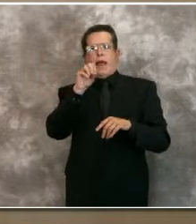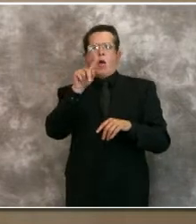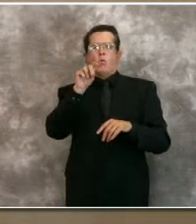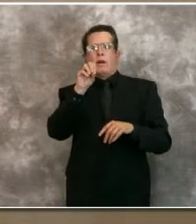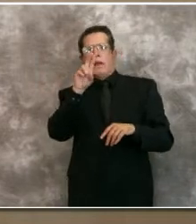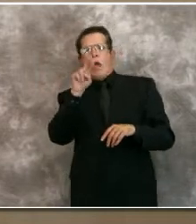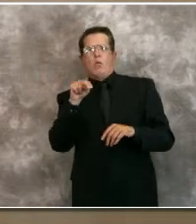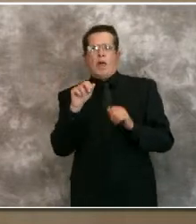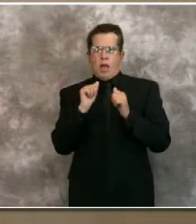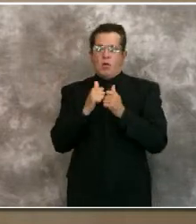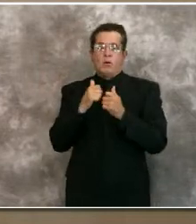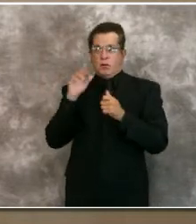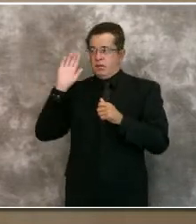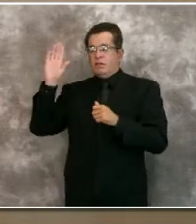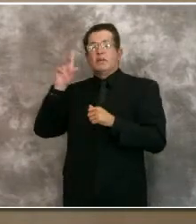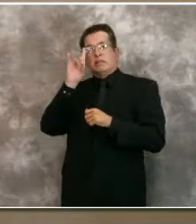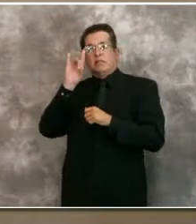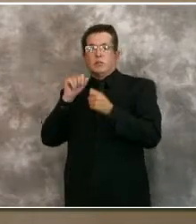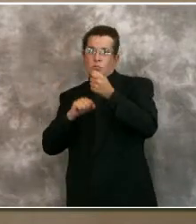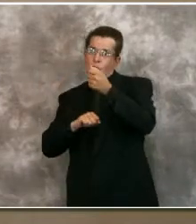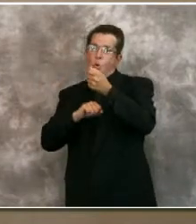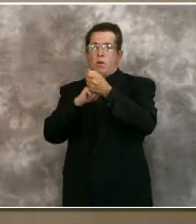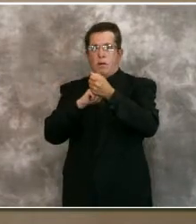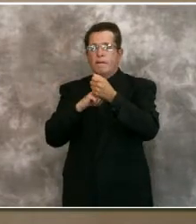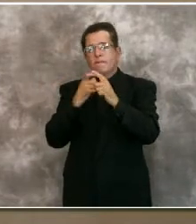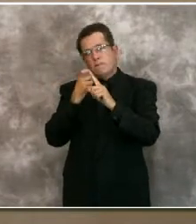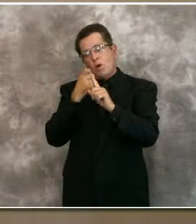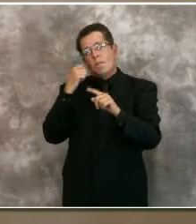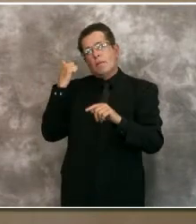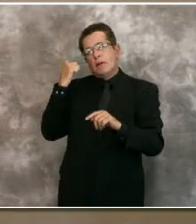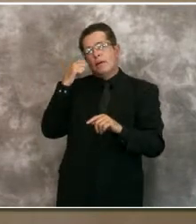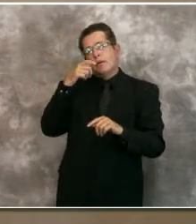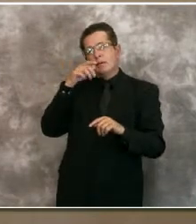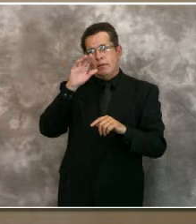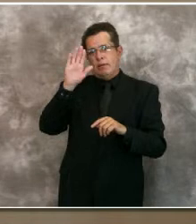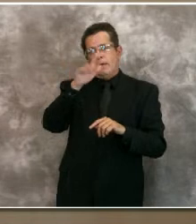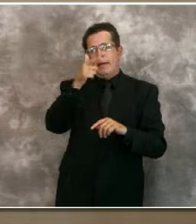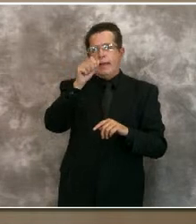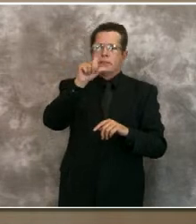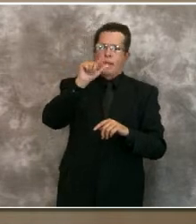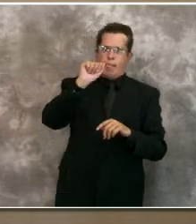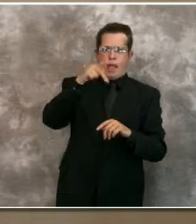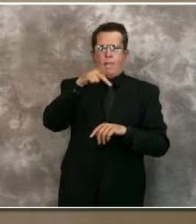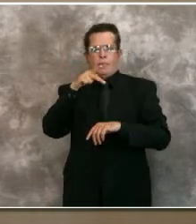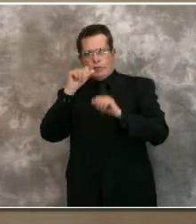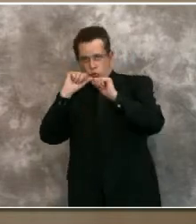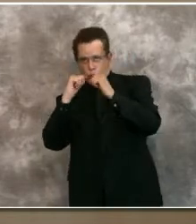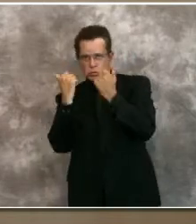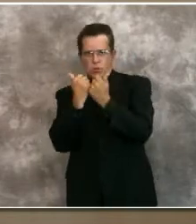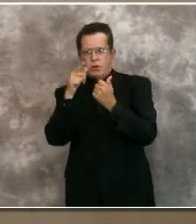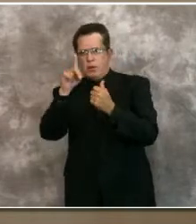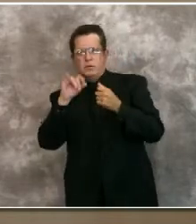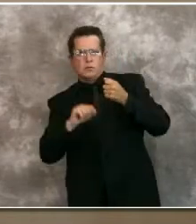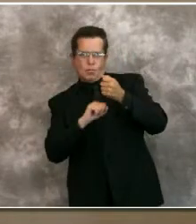that support from the Gas Lamp Association, as well